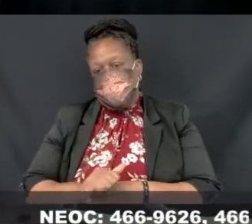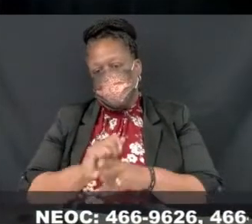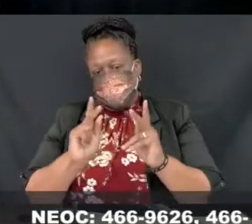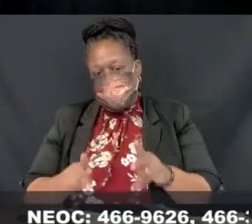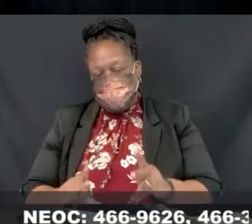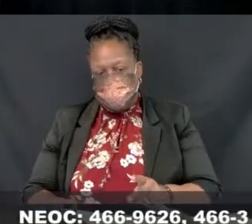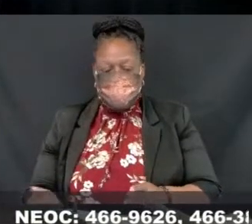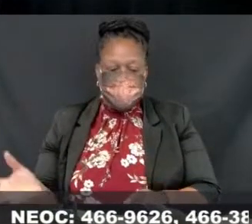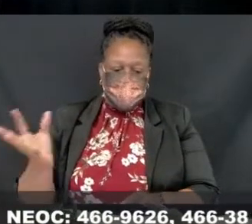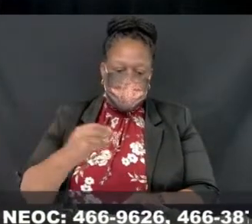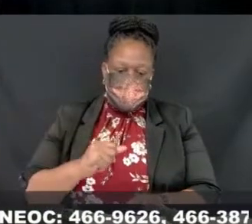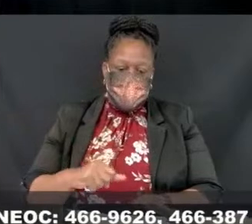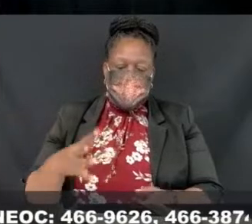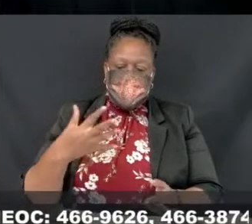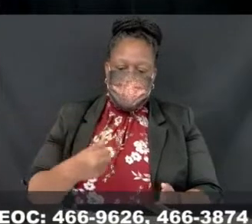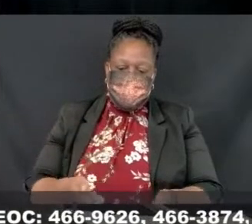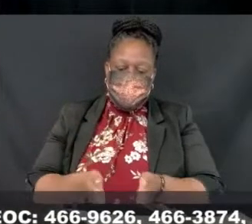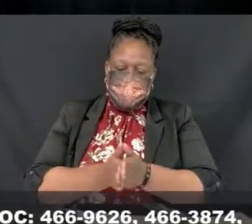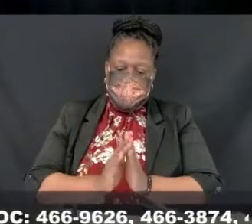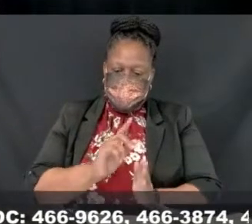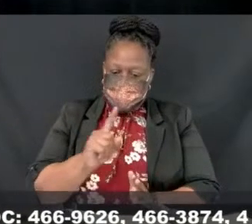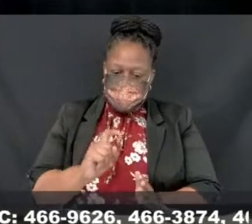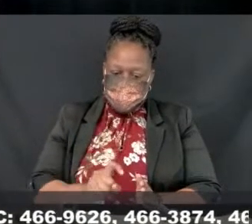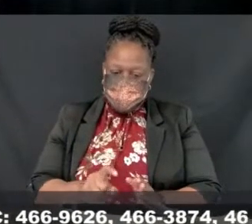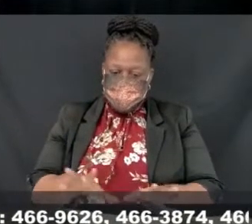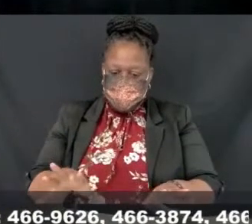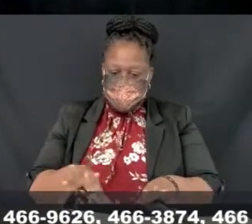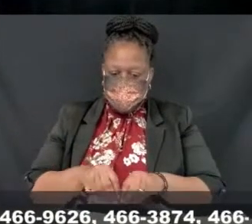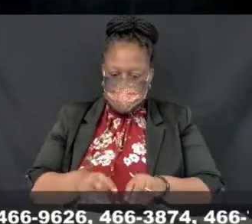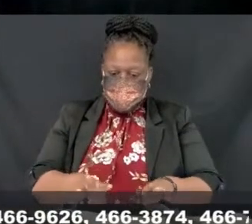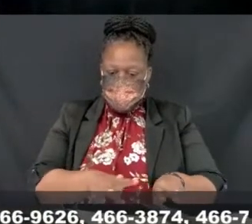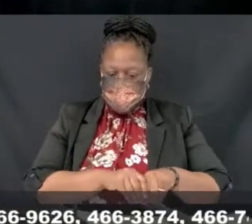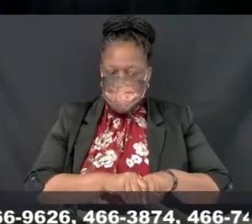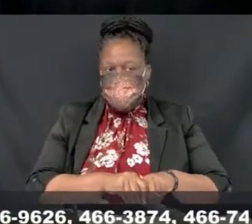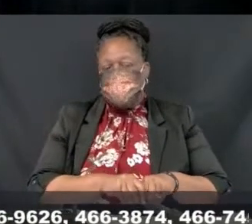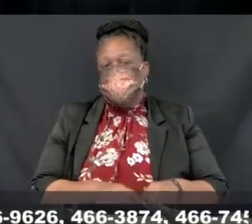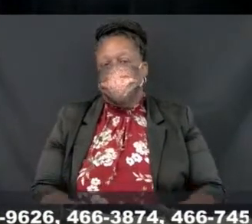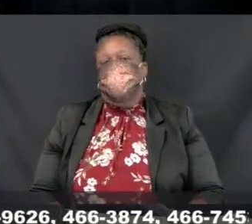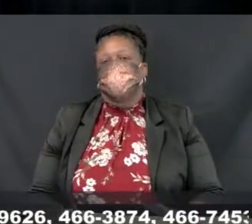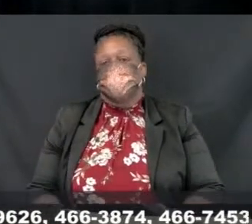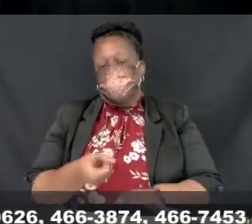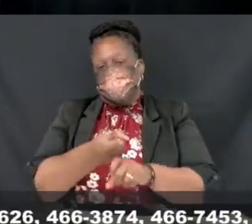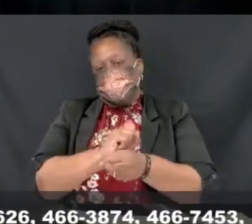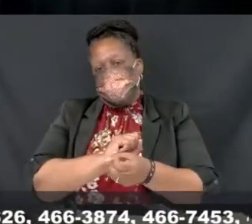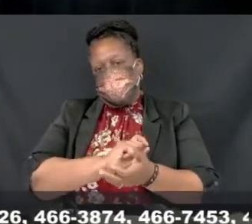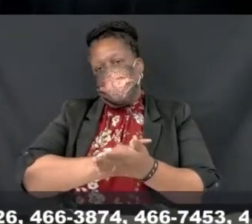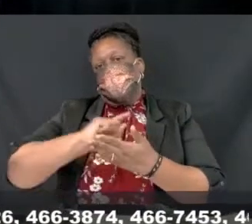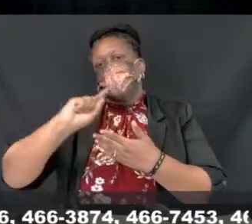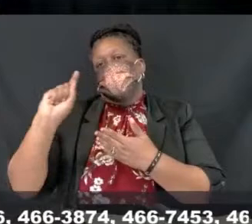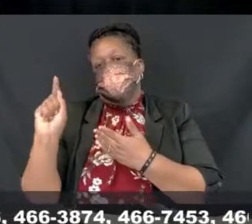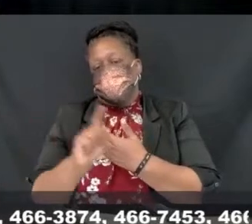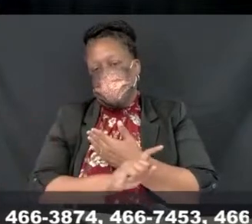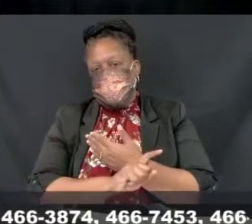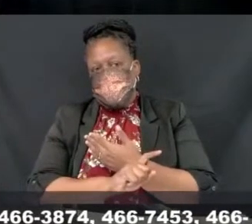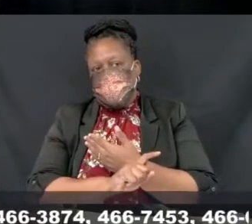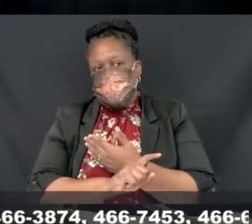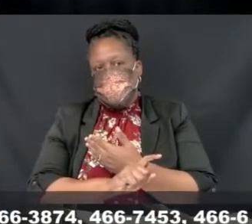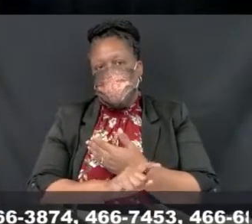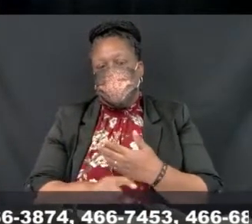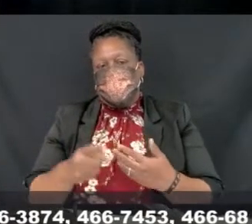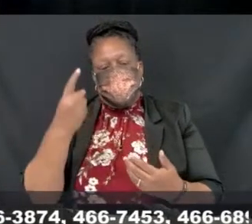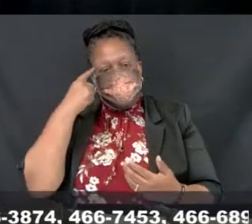in the data collection for the census. And starting next week, and then going over the next 2